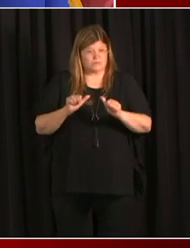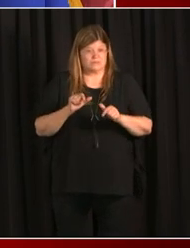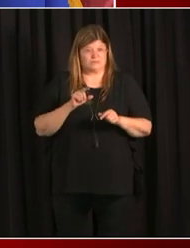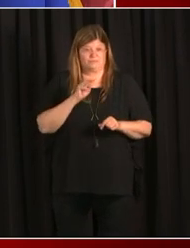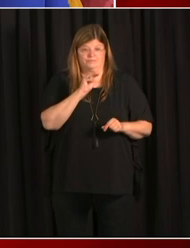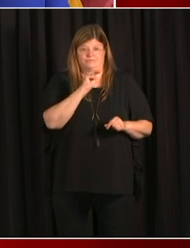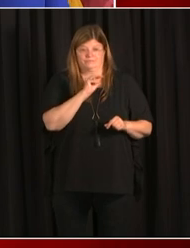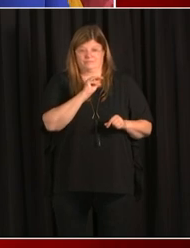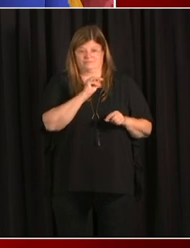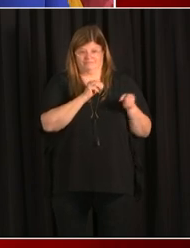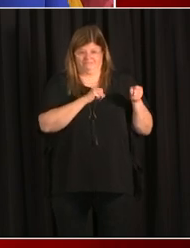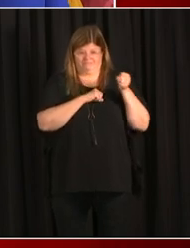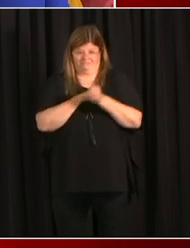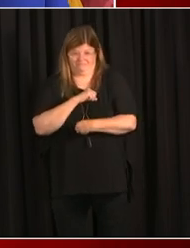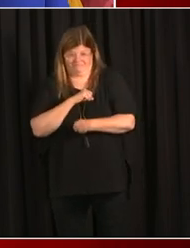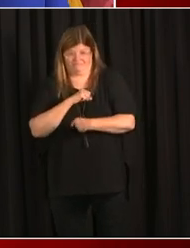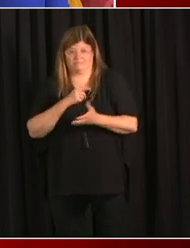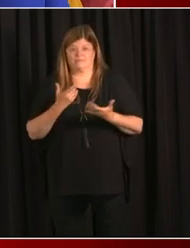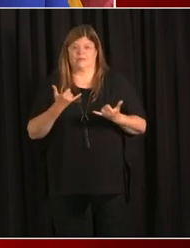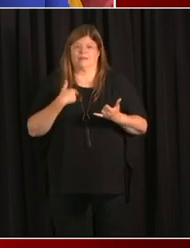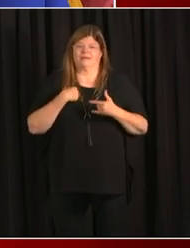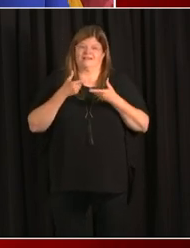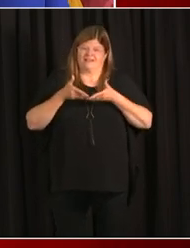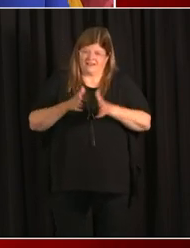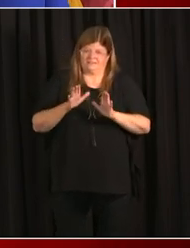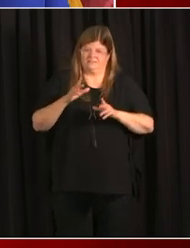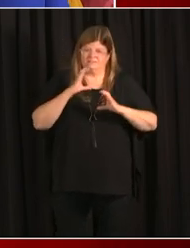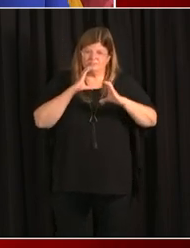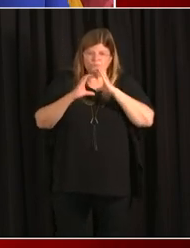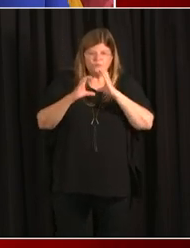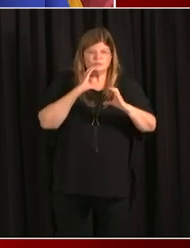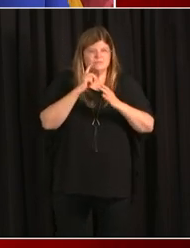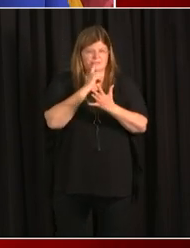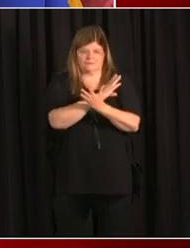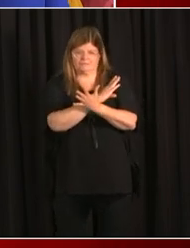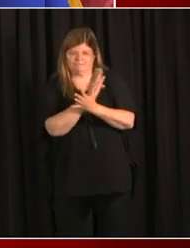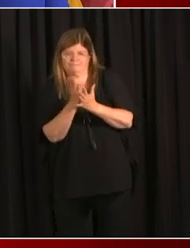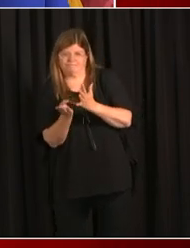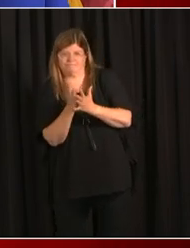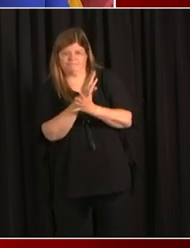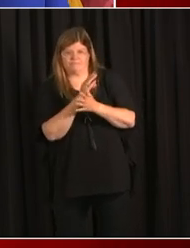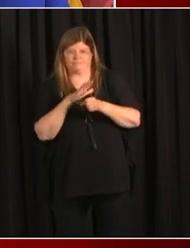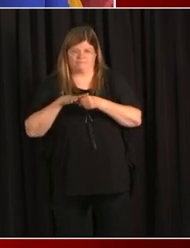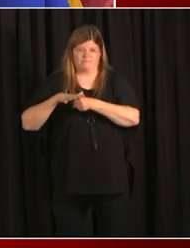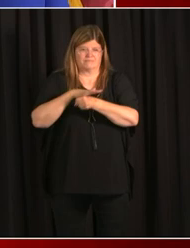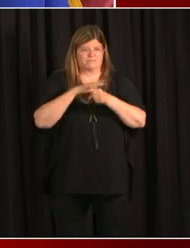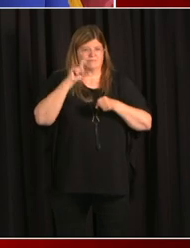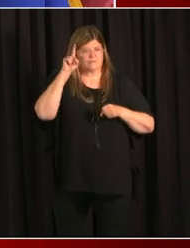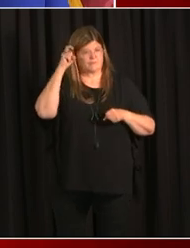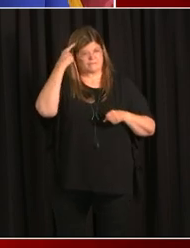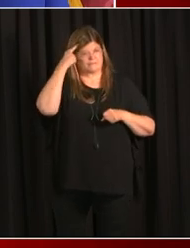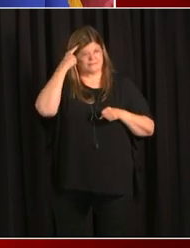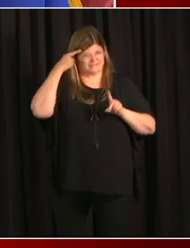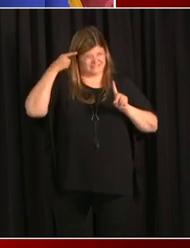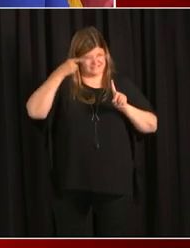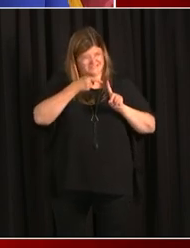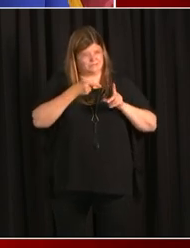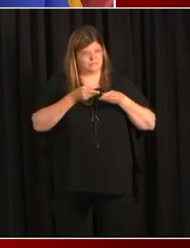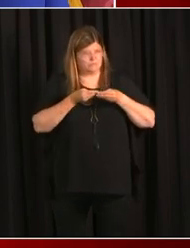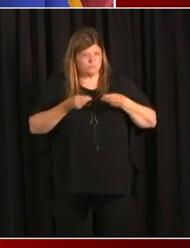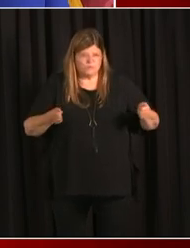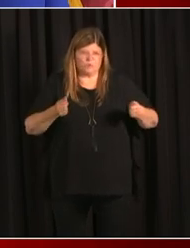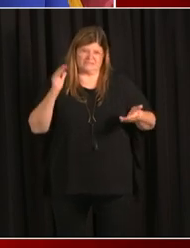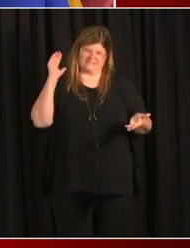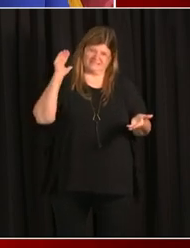way that de-silos that work and really allows for communication across all sectors of government towards a remedy for violence